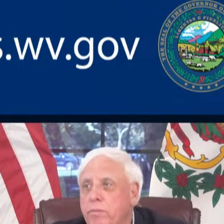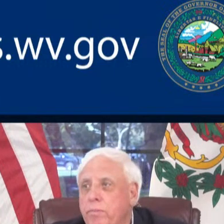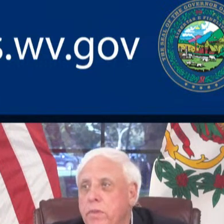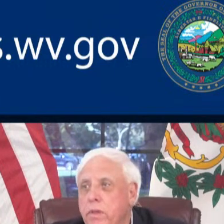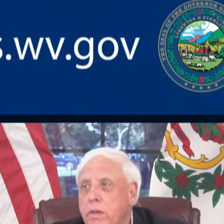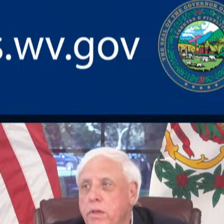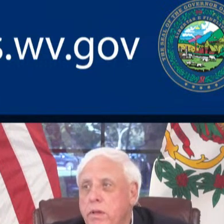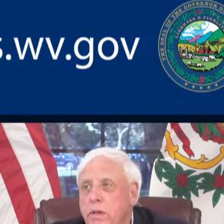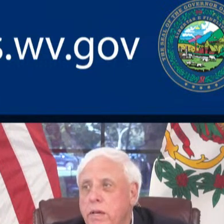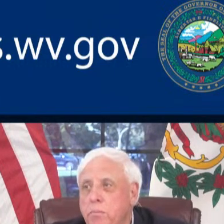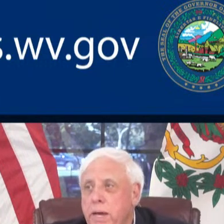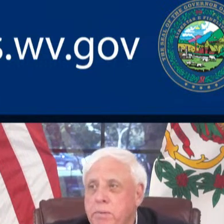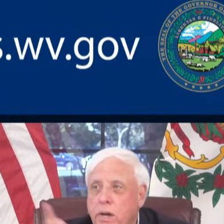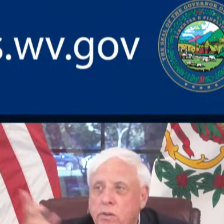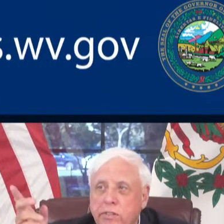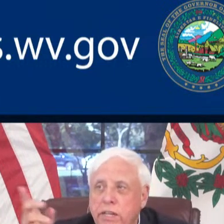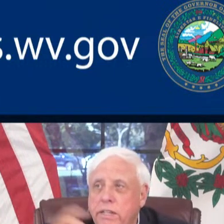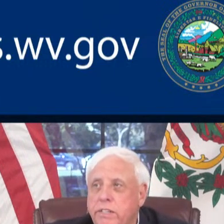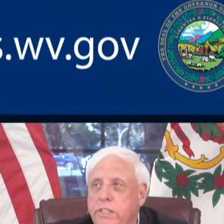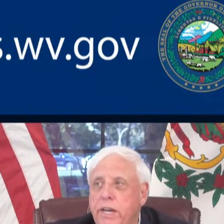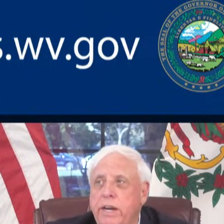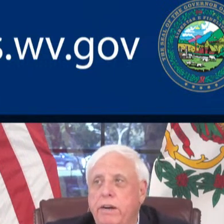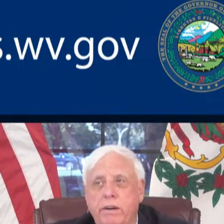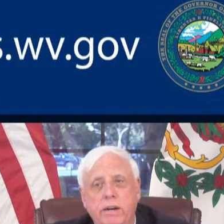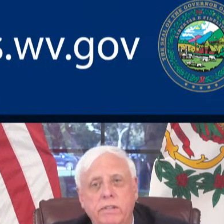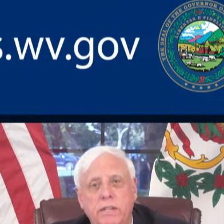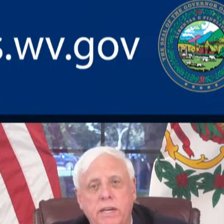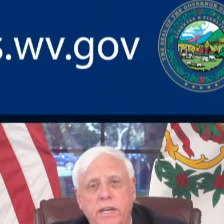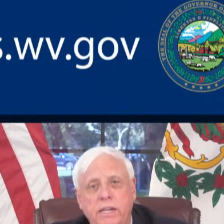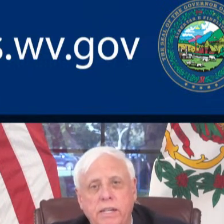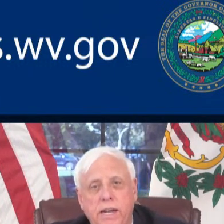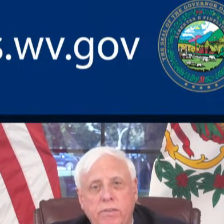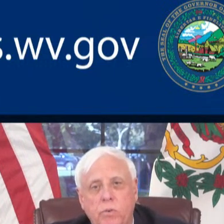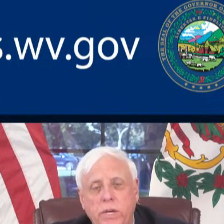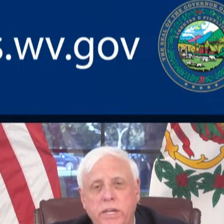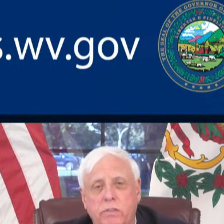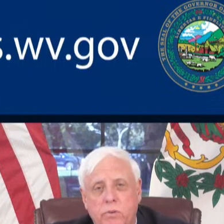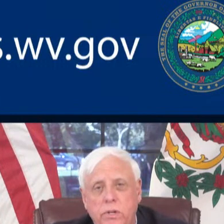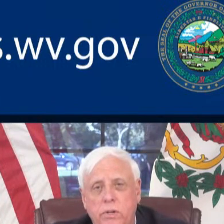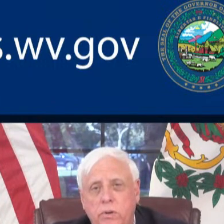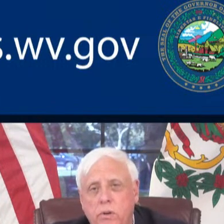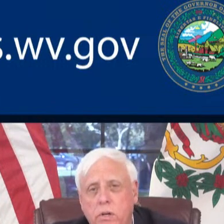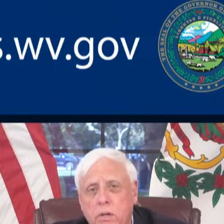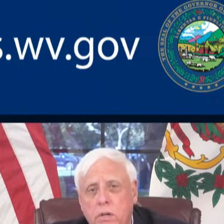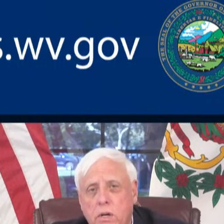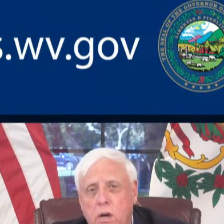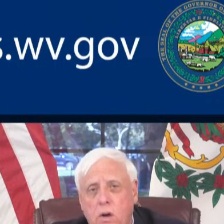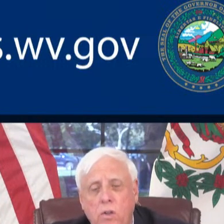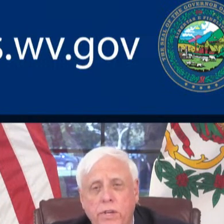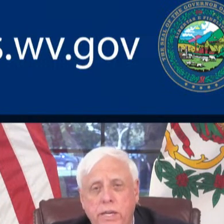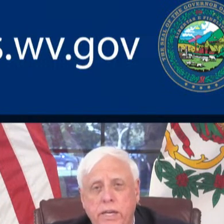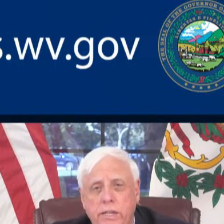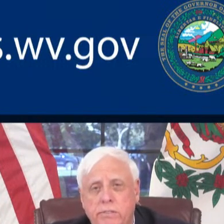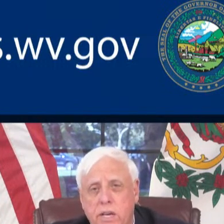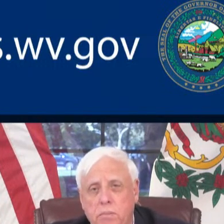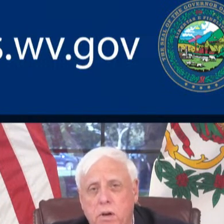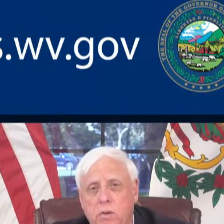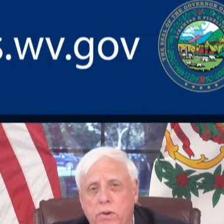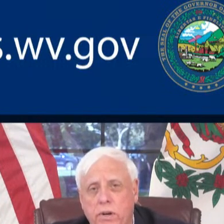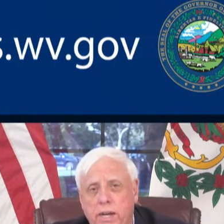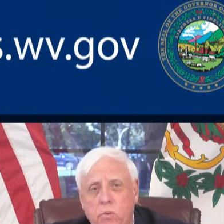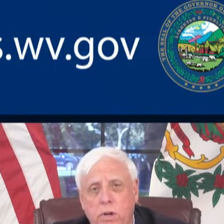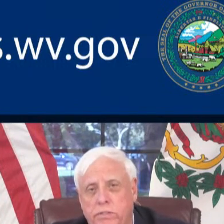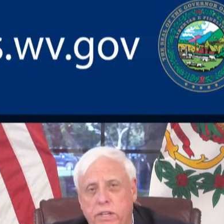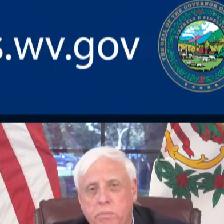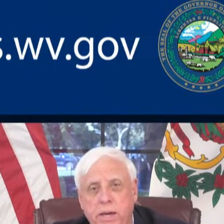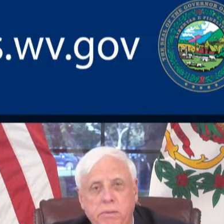field, and Baby Dog's sitting in a chair and everything. And then after we get through, all the kids come over